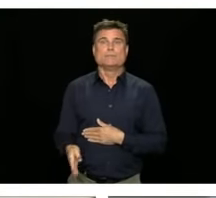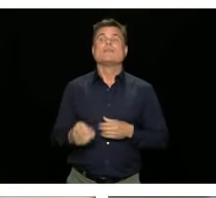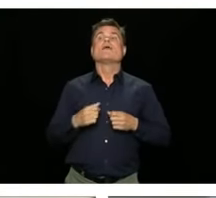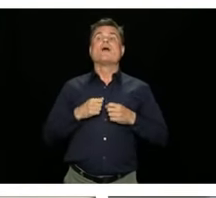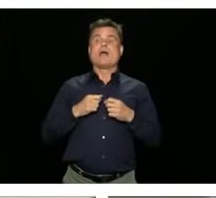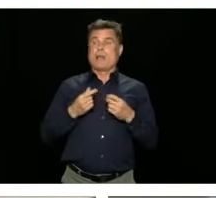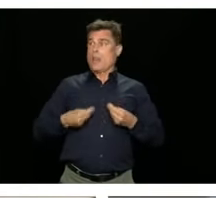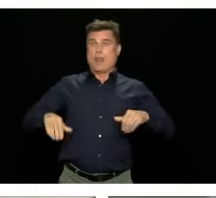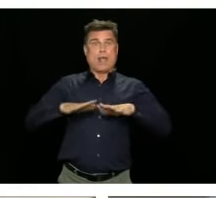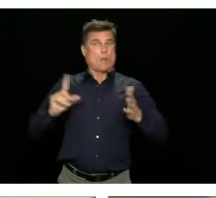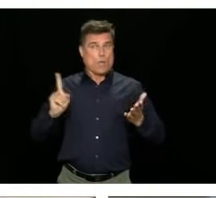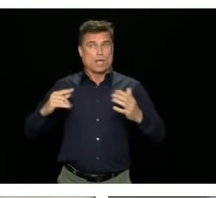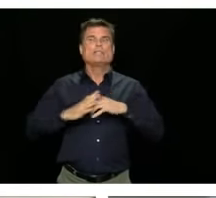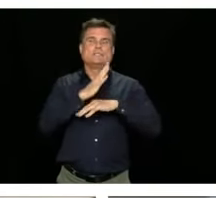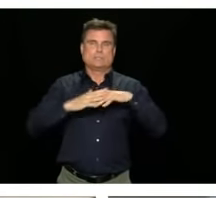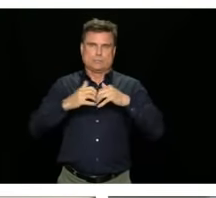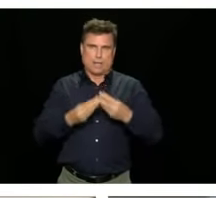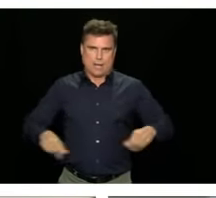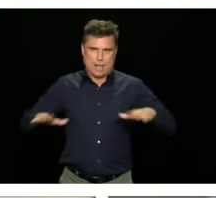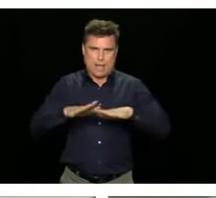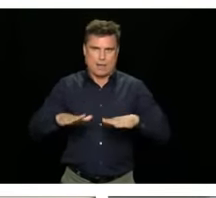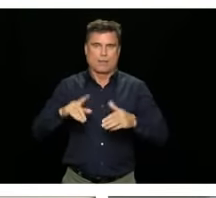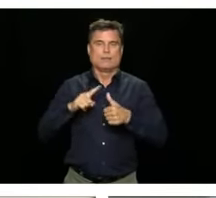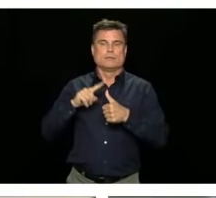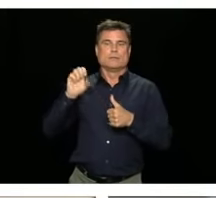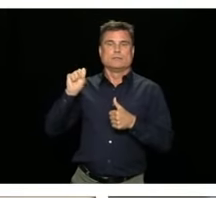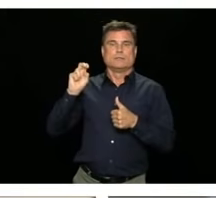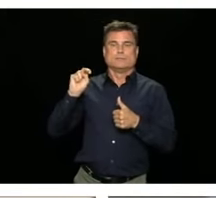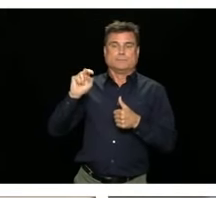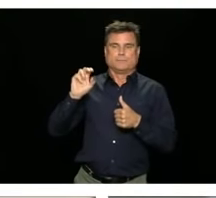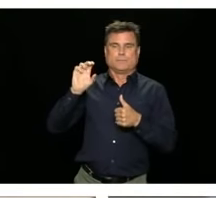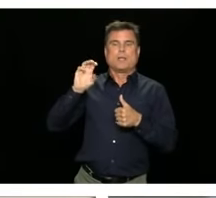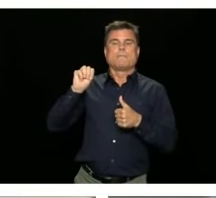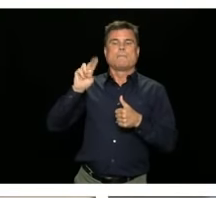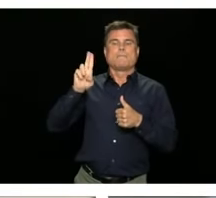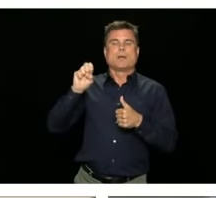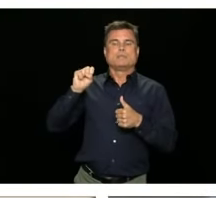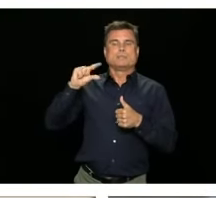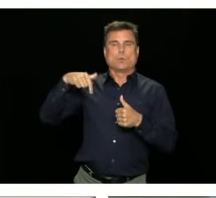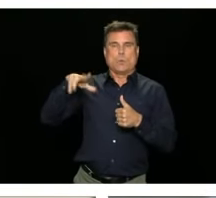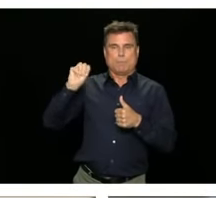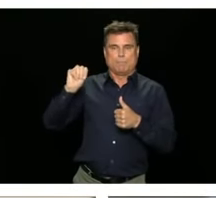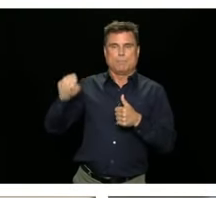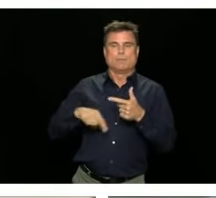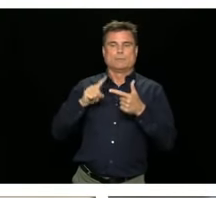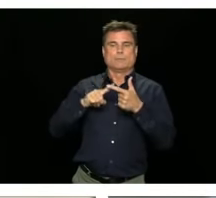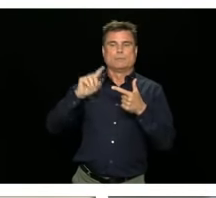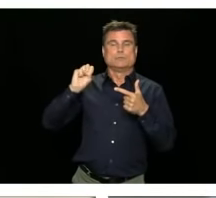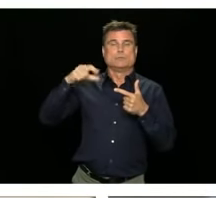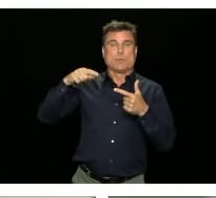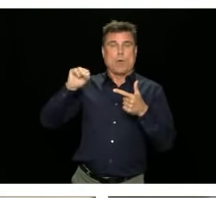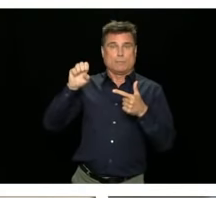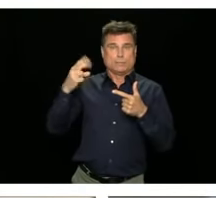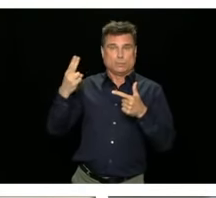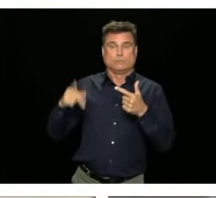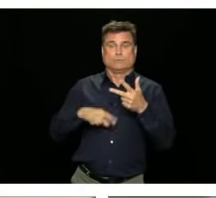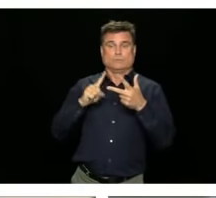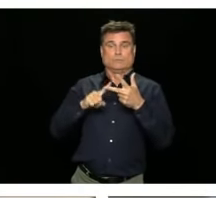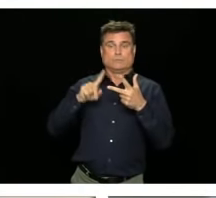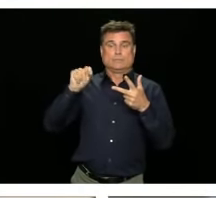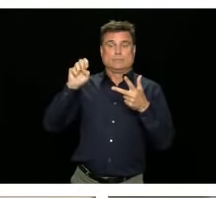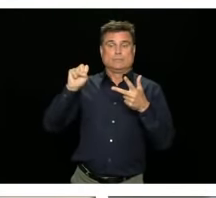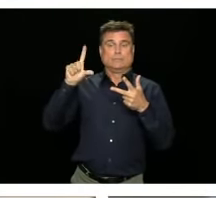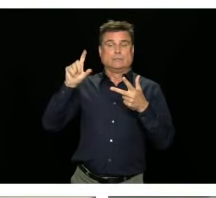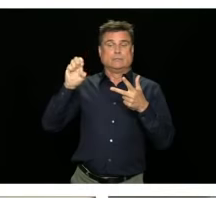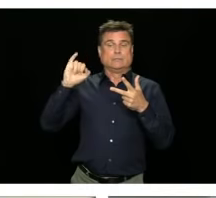Tsleil-Waututh First Nations. I am very grateful to be able to live with Indigenous communities who have been here since